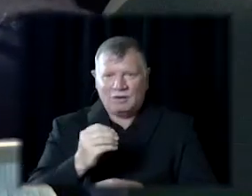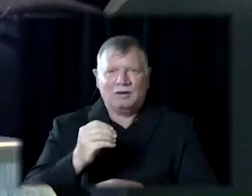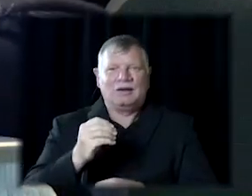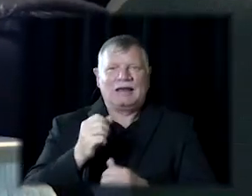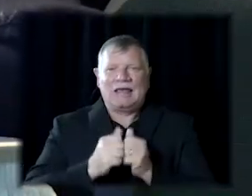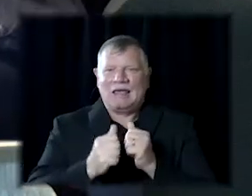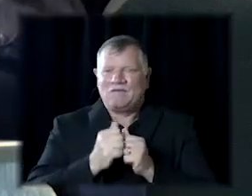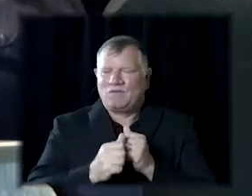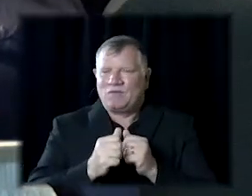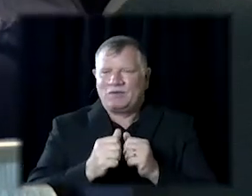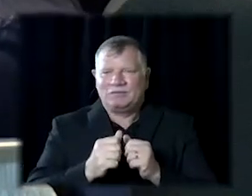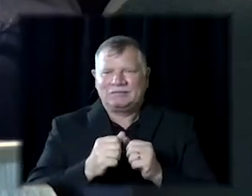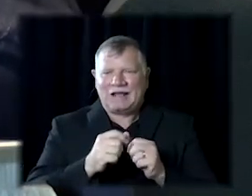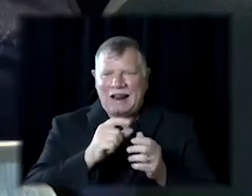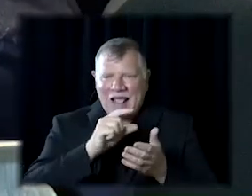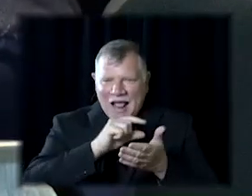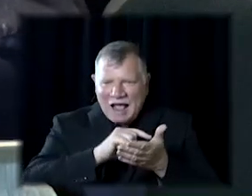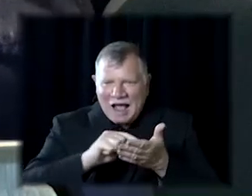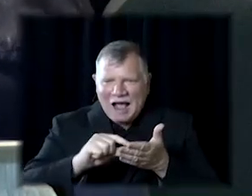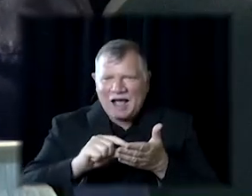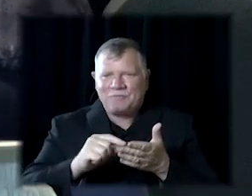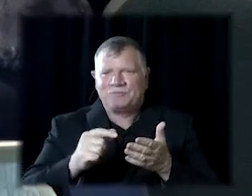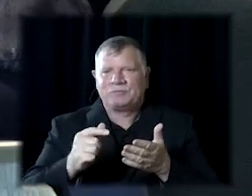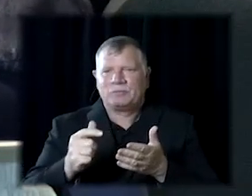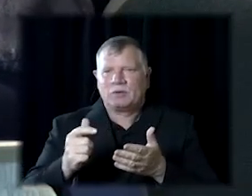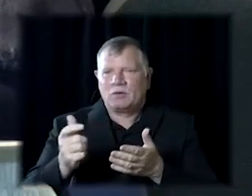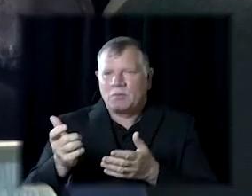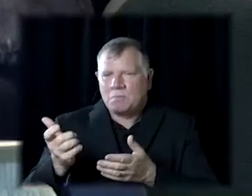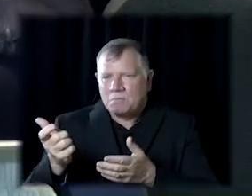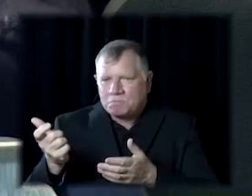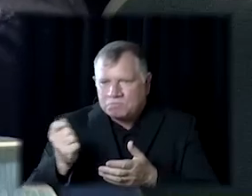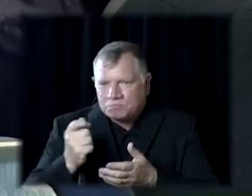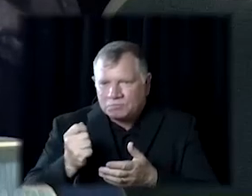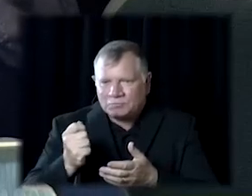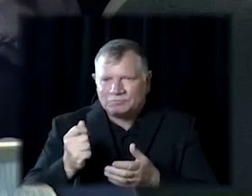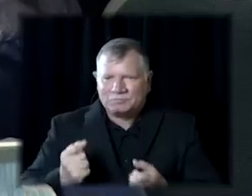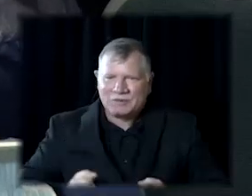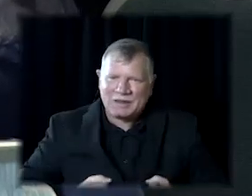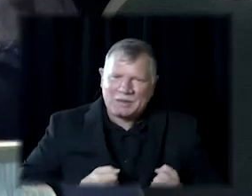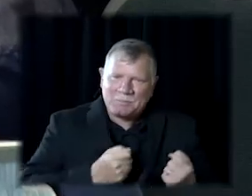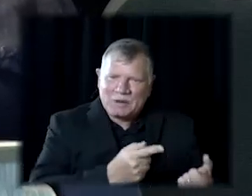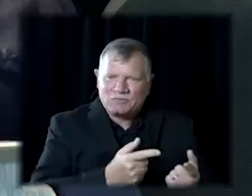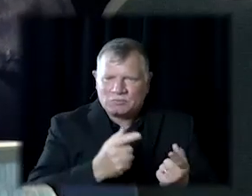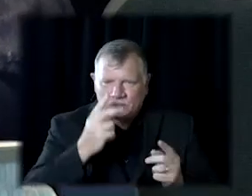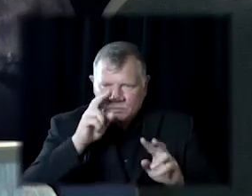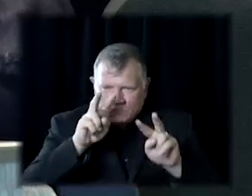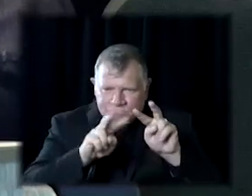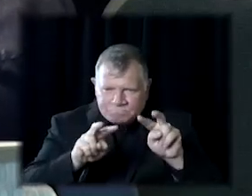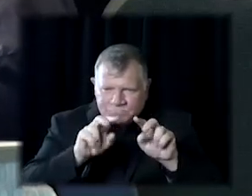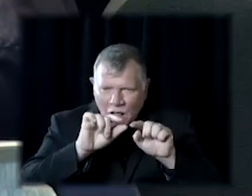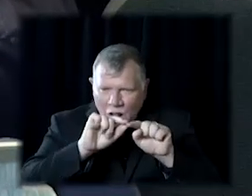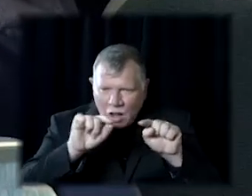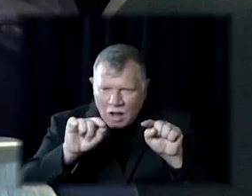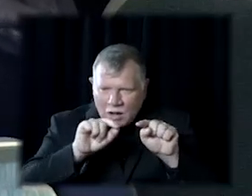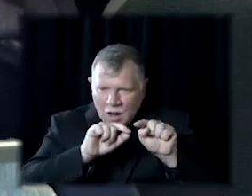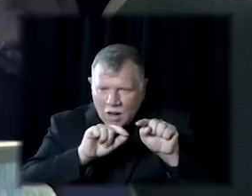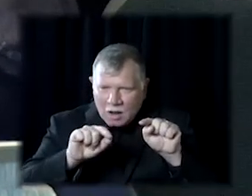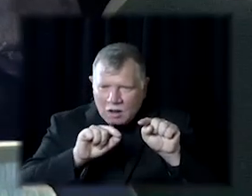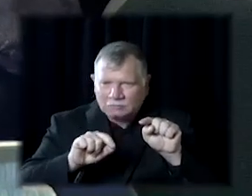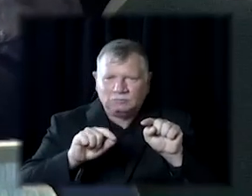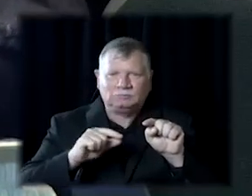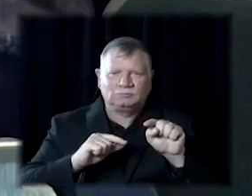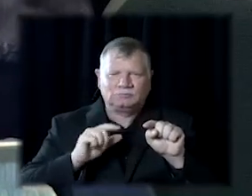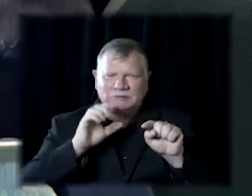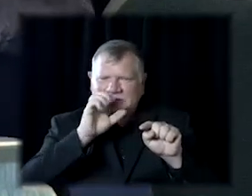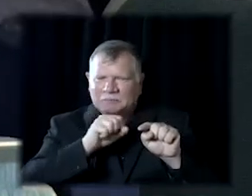every single line item, revenues and expenditures, and gone through every set of assumptions in